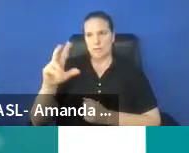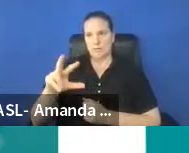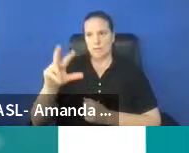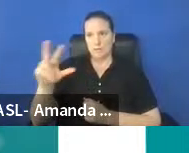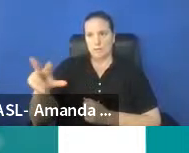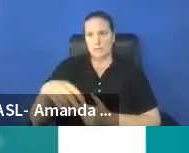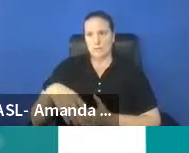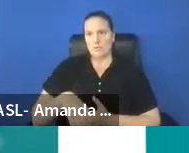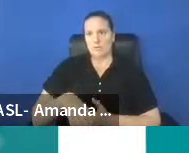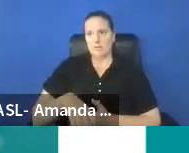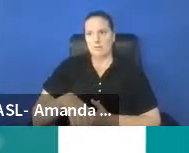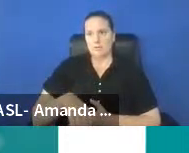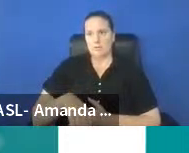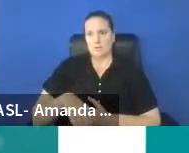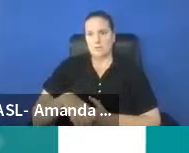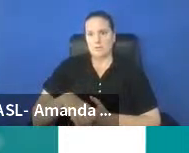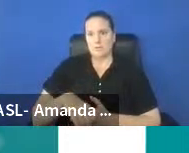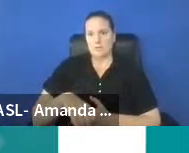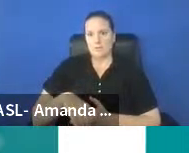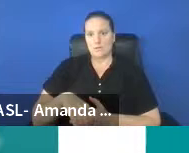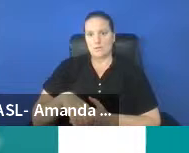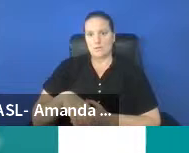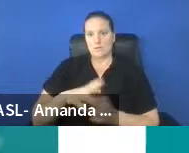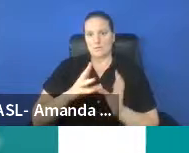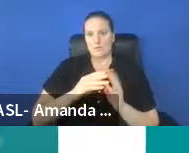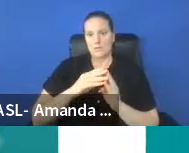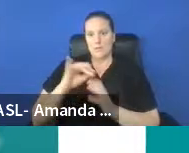1-669-900-6833. Go ahead and enter meeting ID.